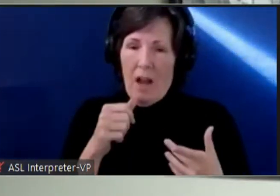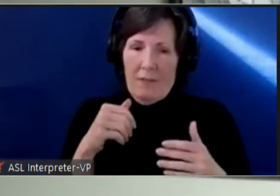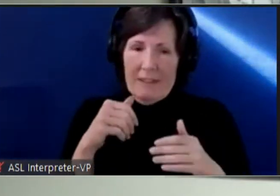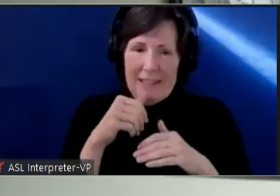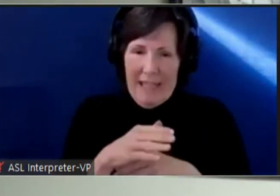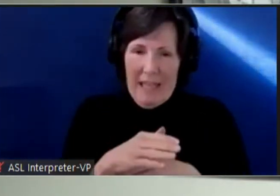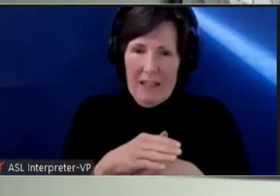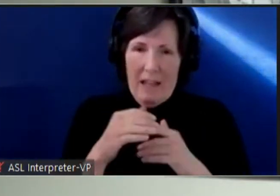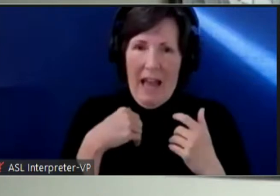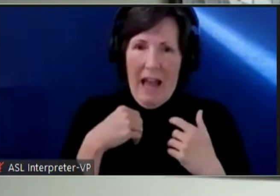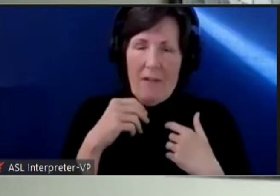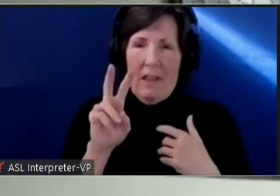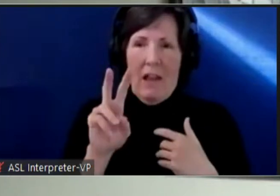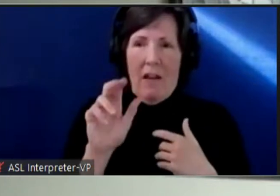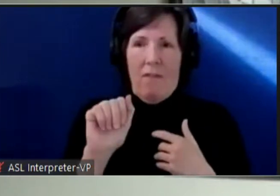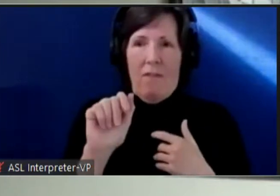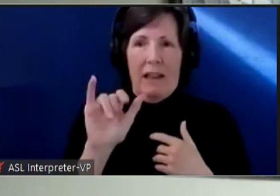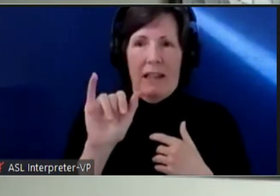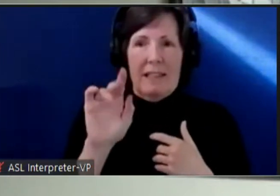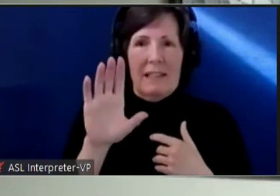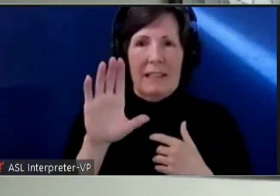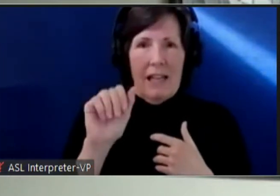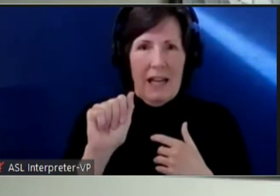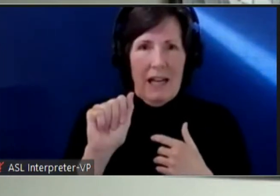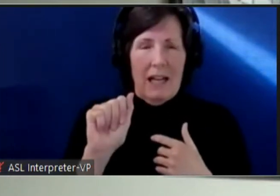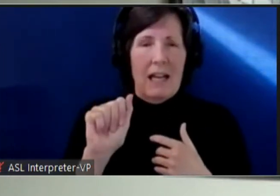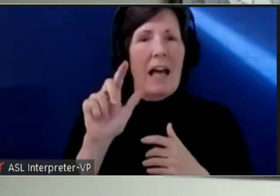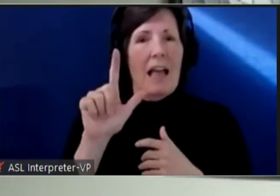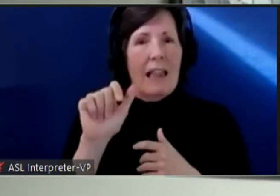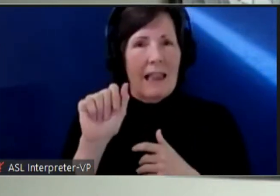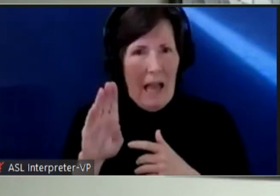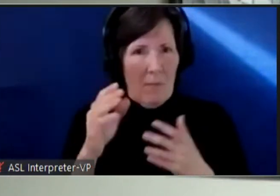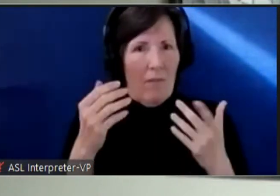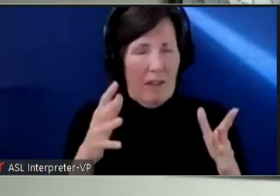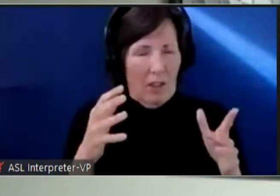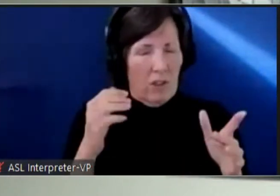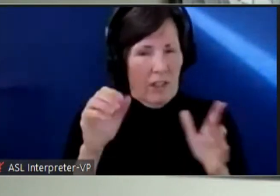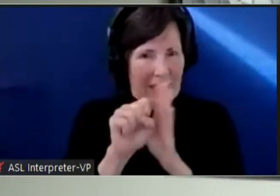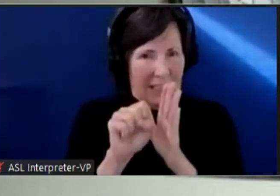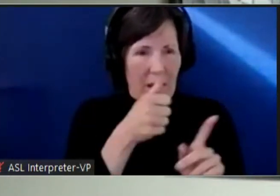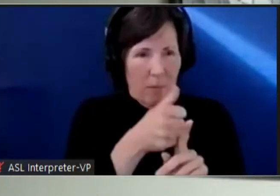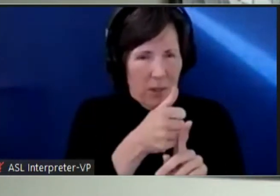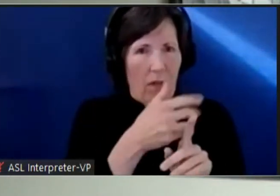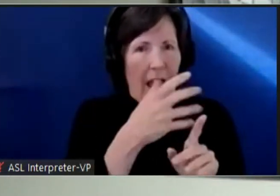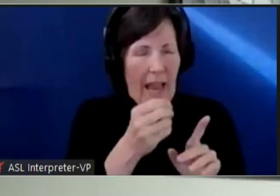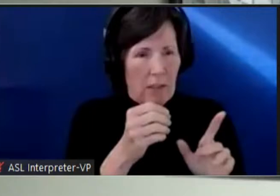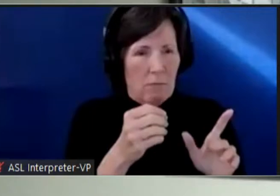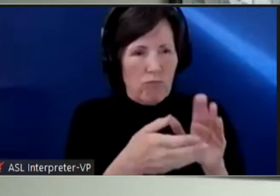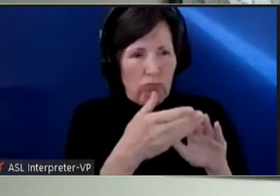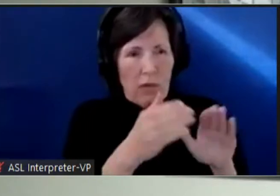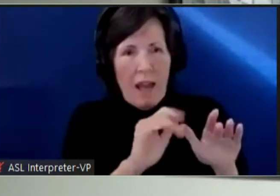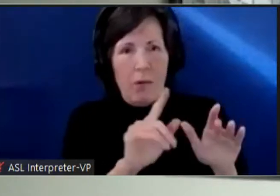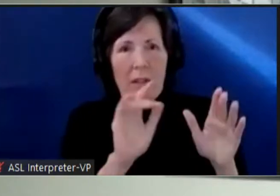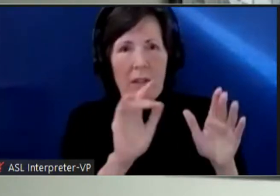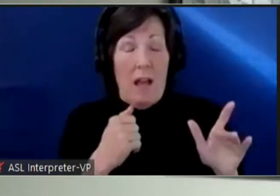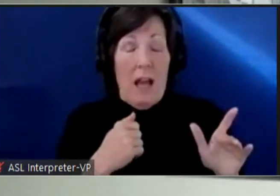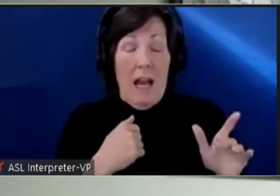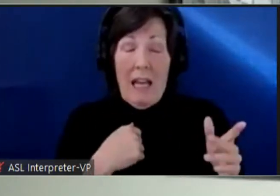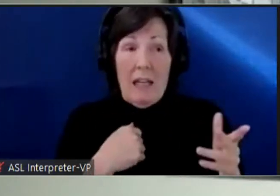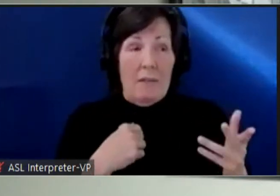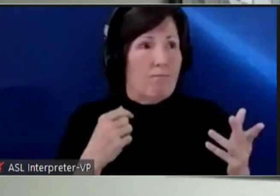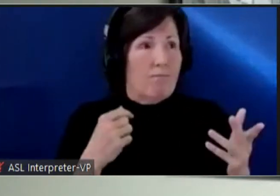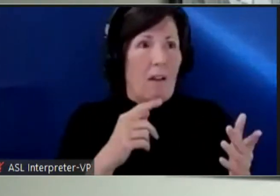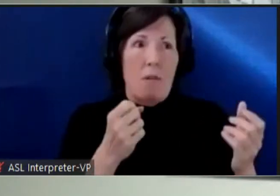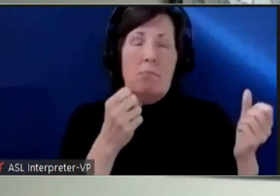the Valencia lab tests and doing some on their own. As I understand it, there are tens of thousands backed